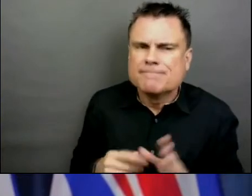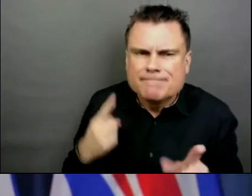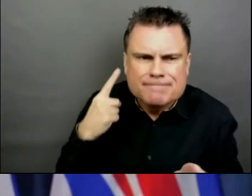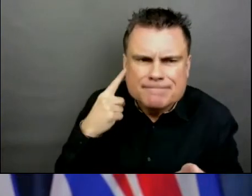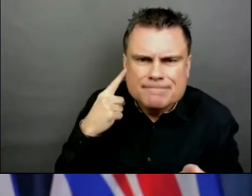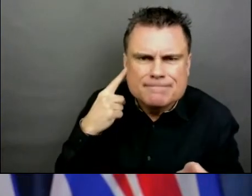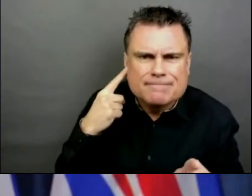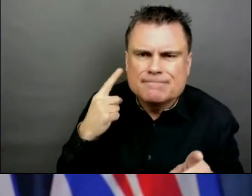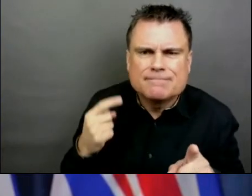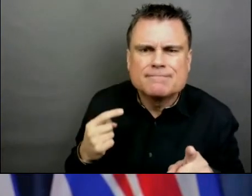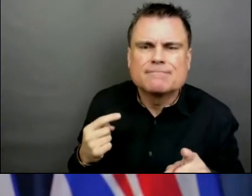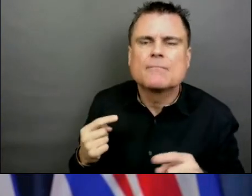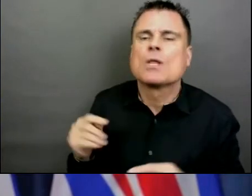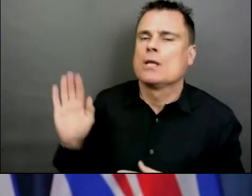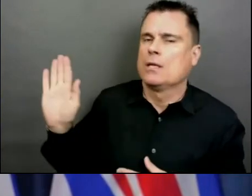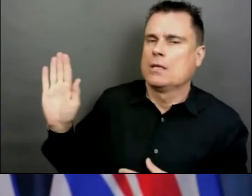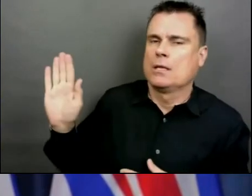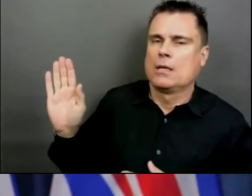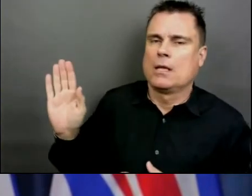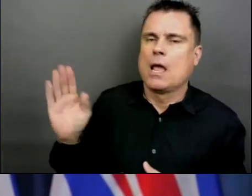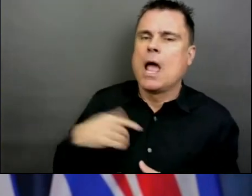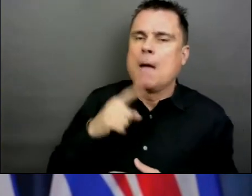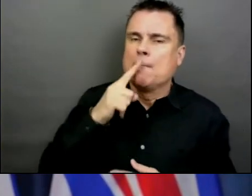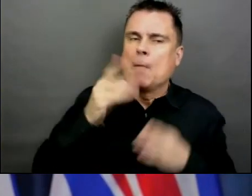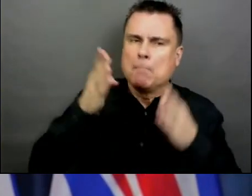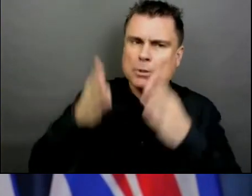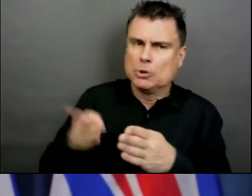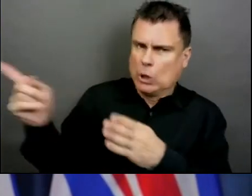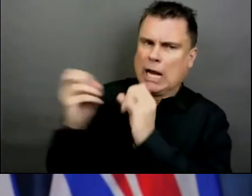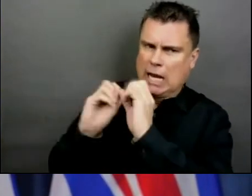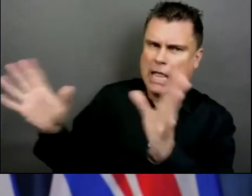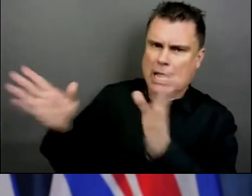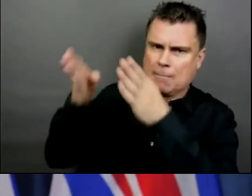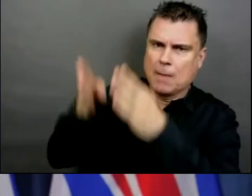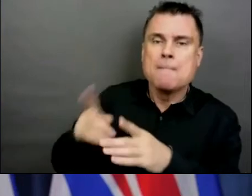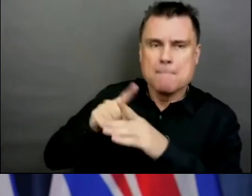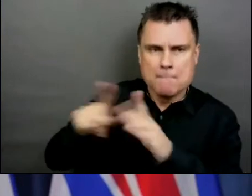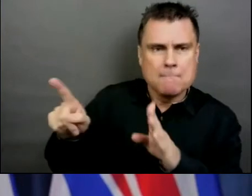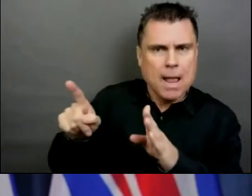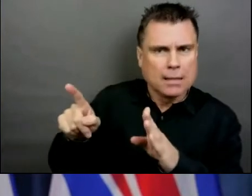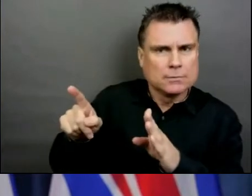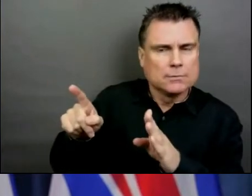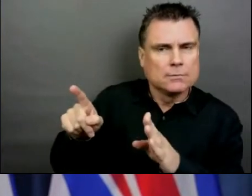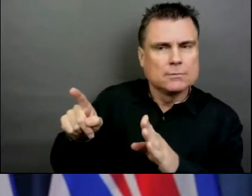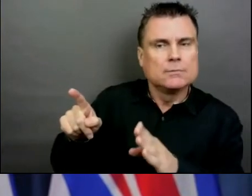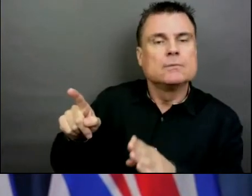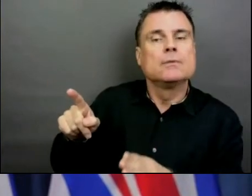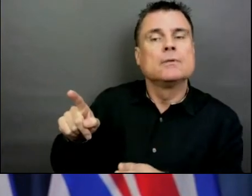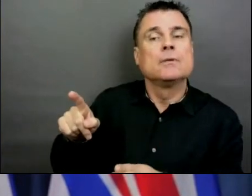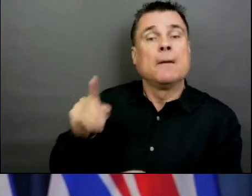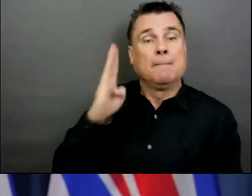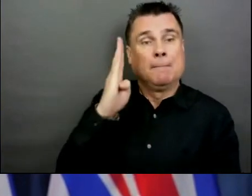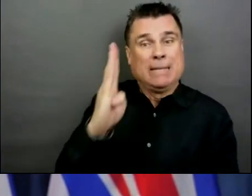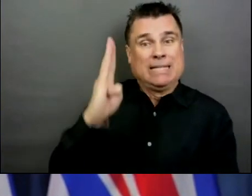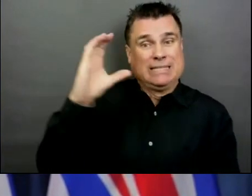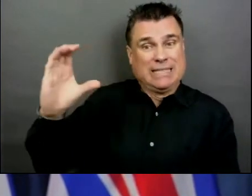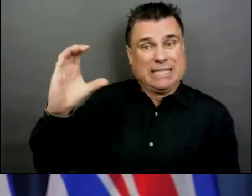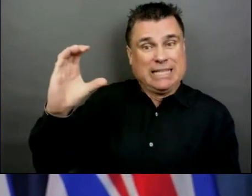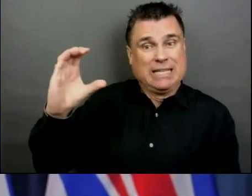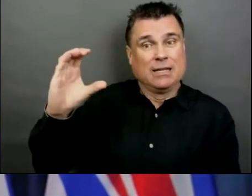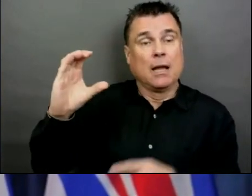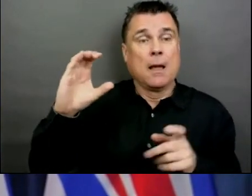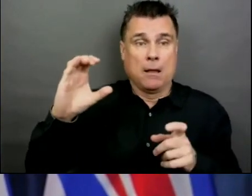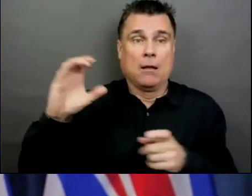I was not referring to each person. That number has been quite clear. I was referring to how much in total this is going to cost